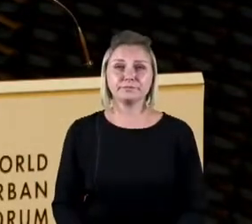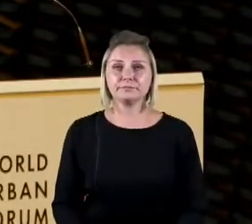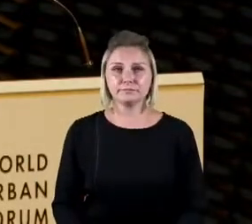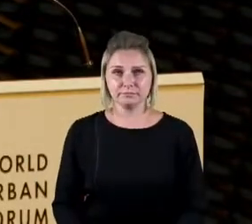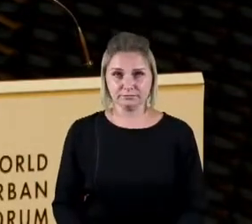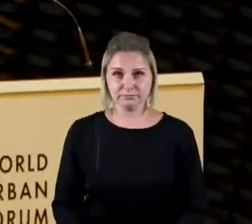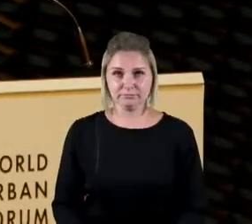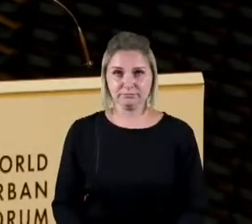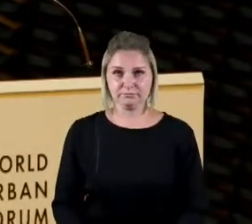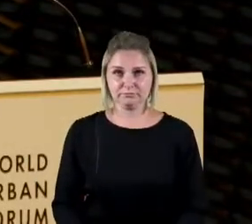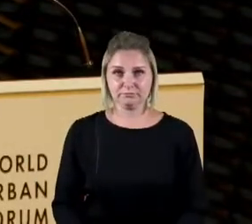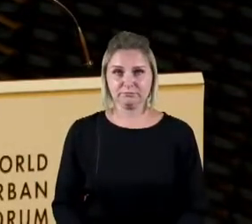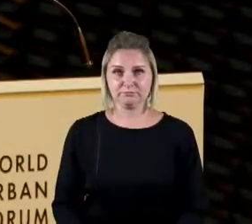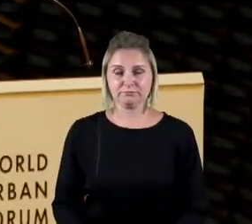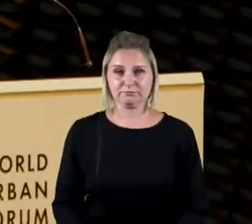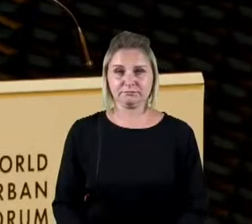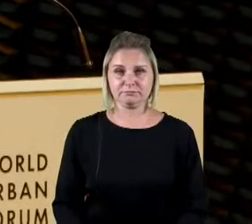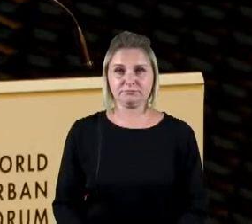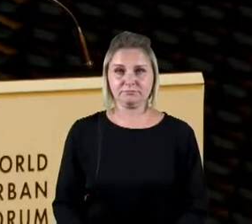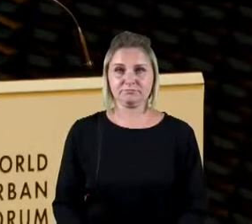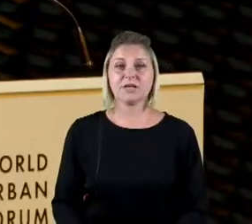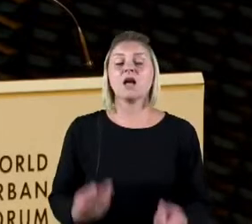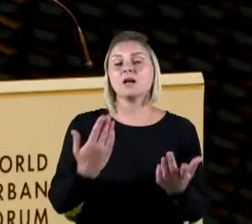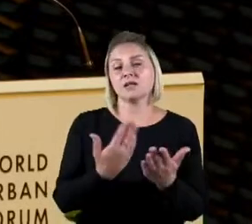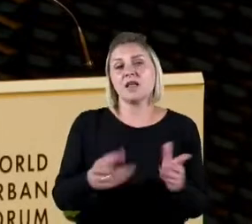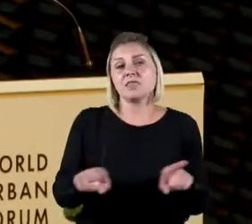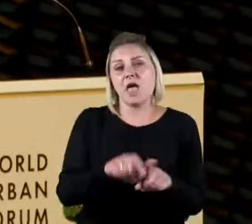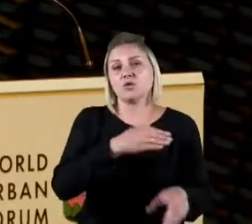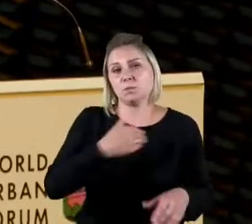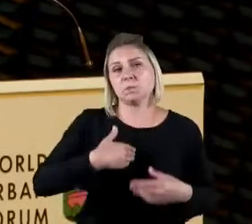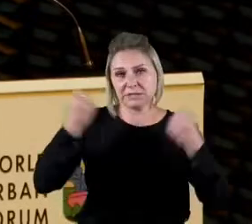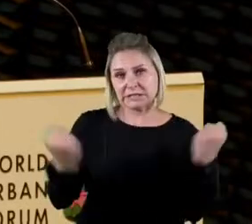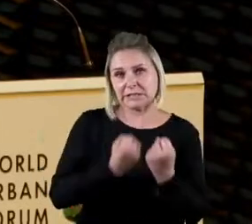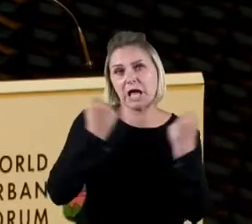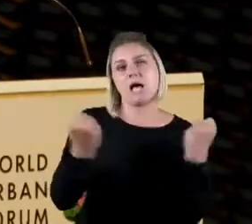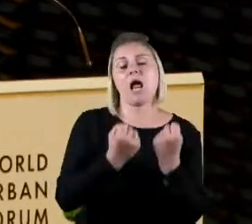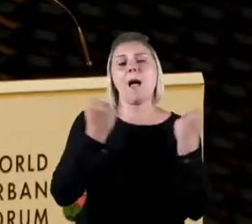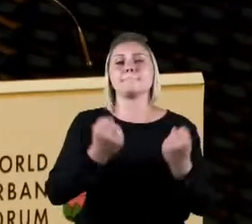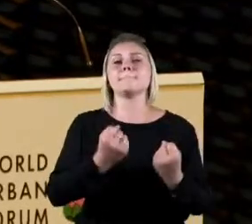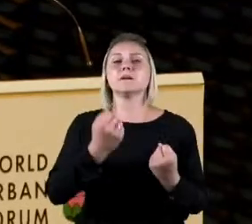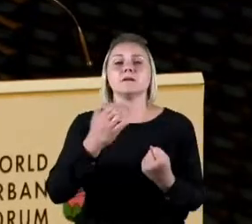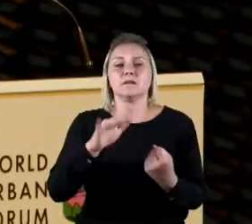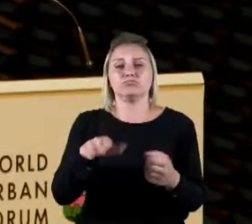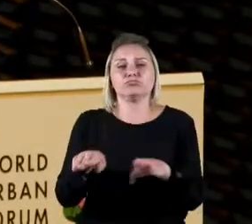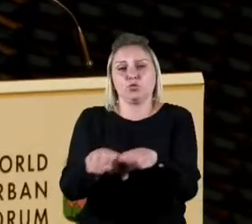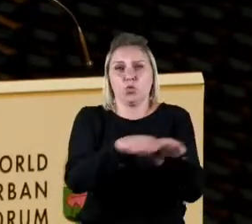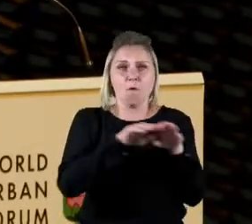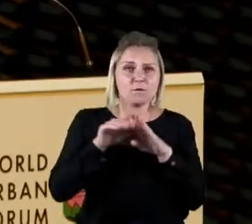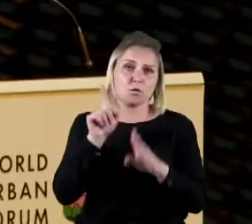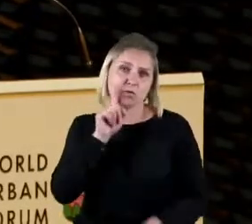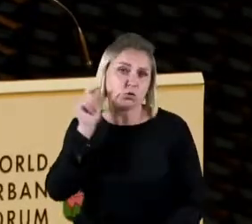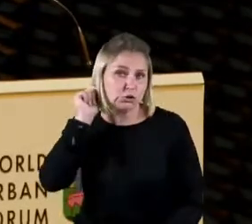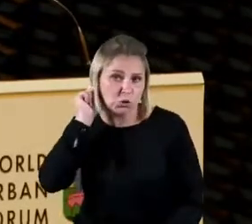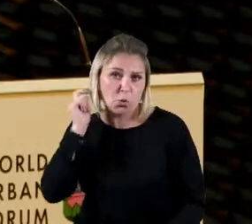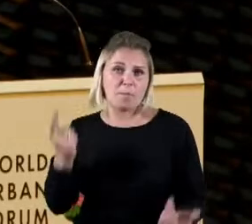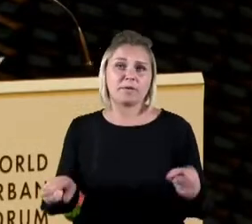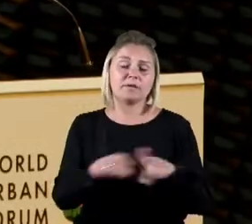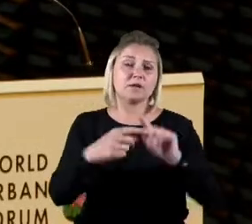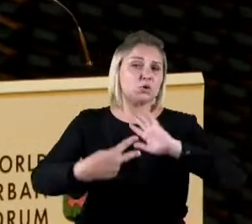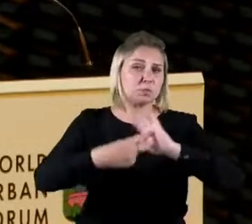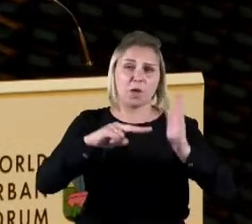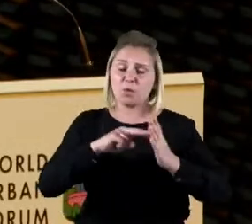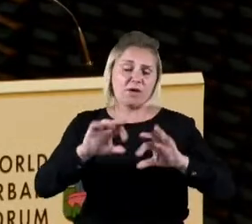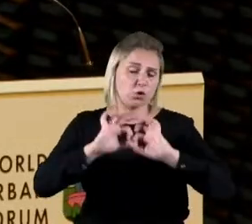gender-based, infant-based, and the feminine vision in our cities and our planning in general.